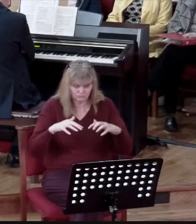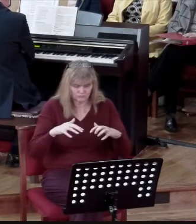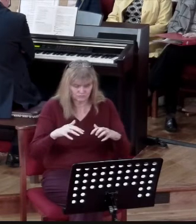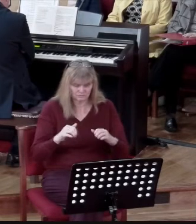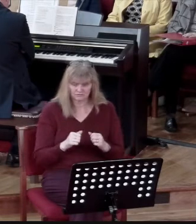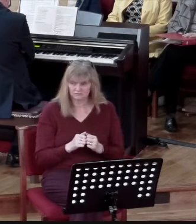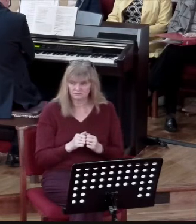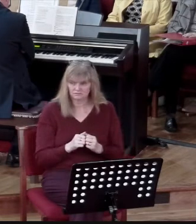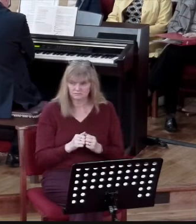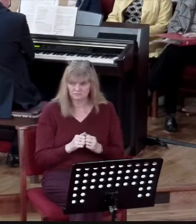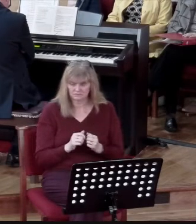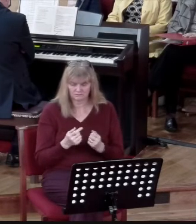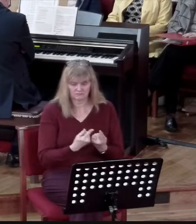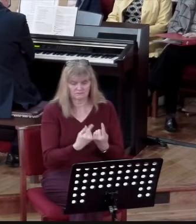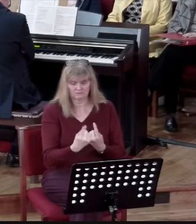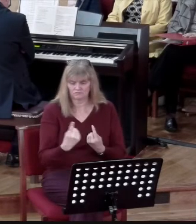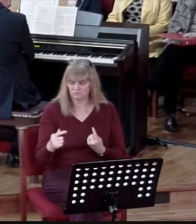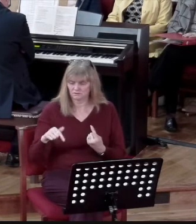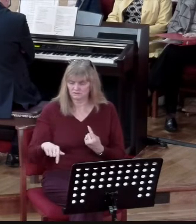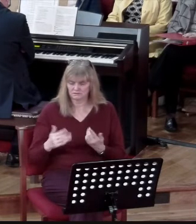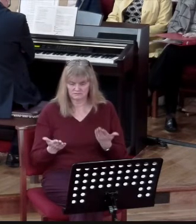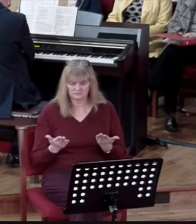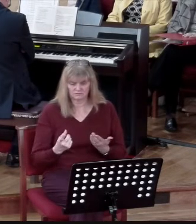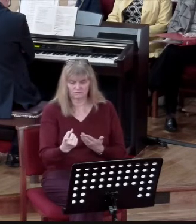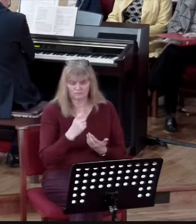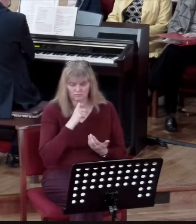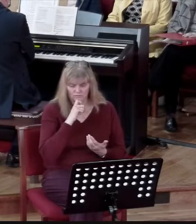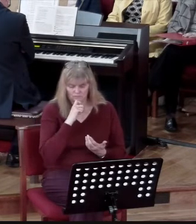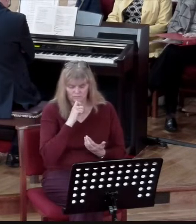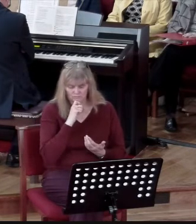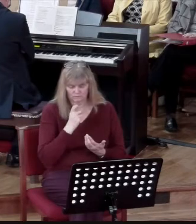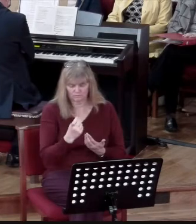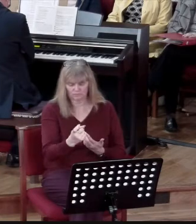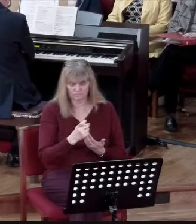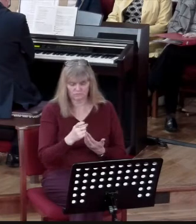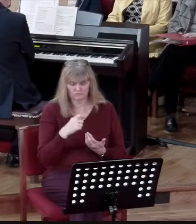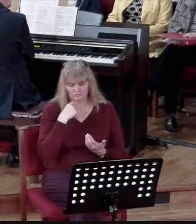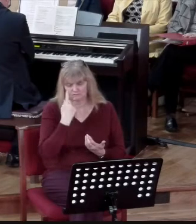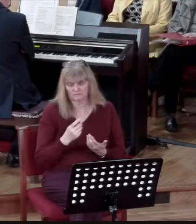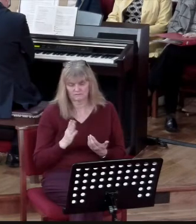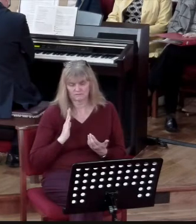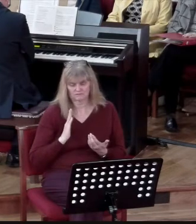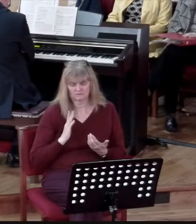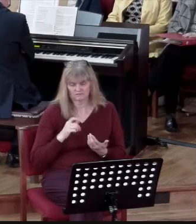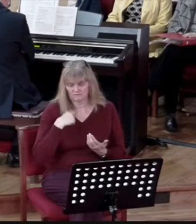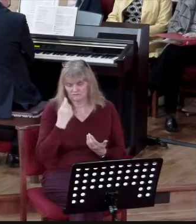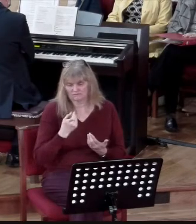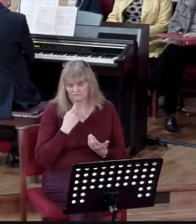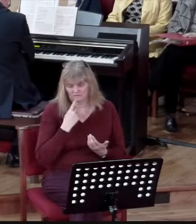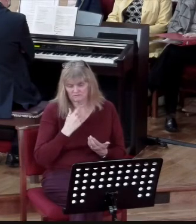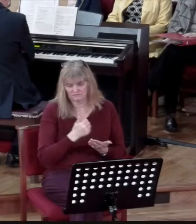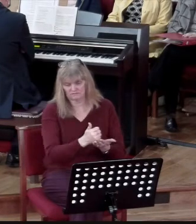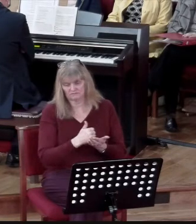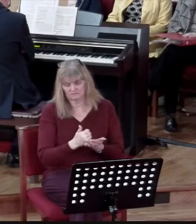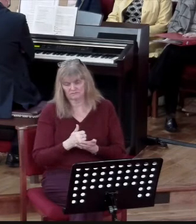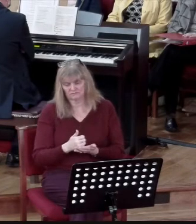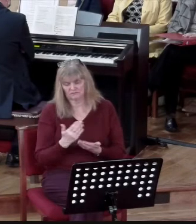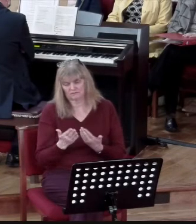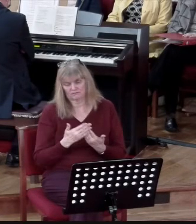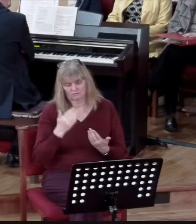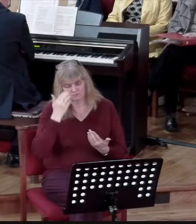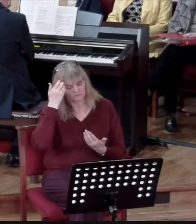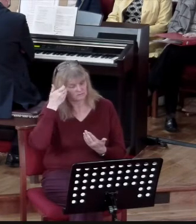the busyness and everything that's involved here, that all may be done with you, Lord. We might